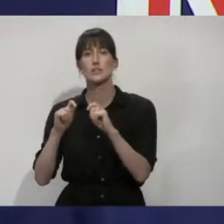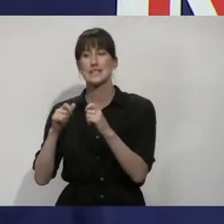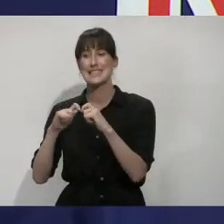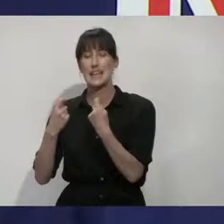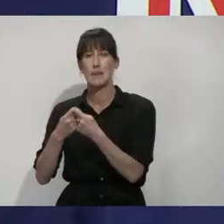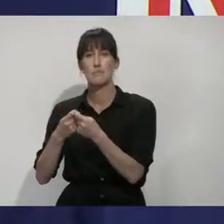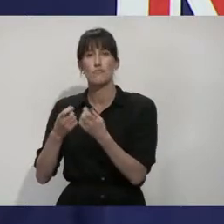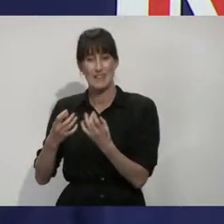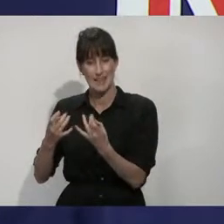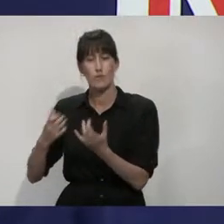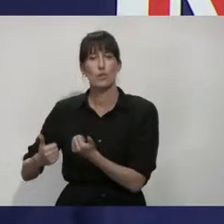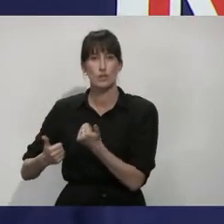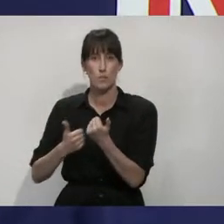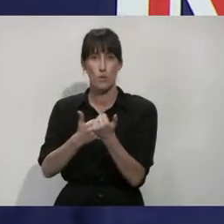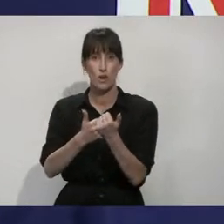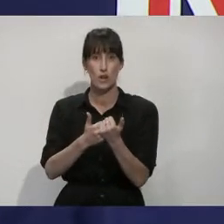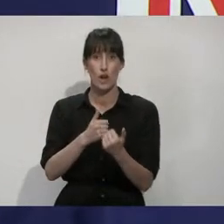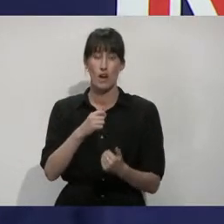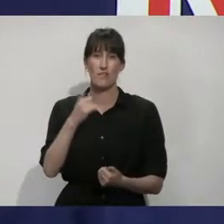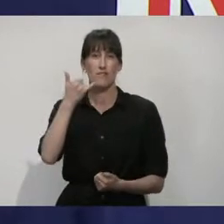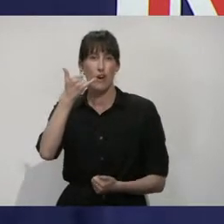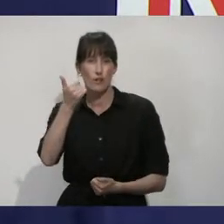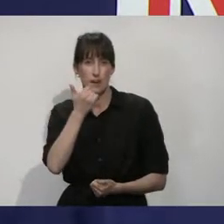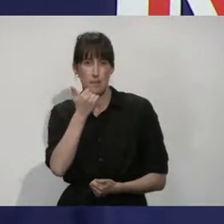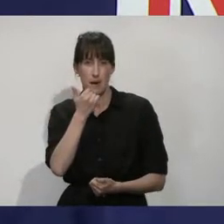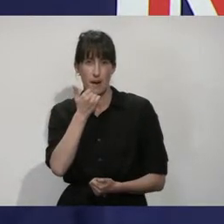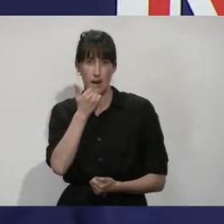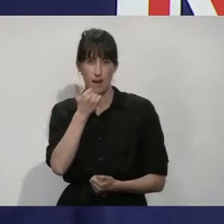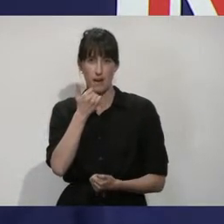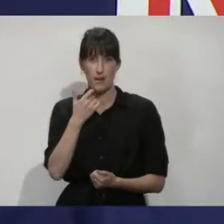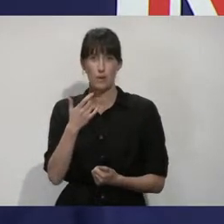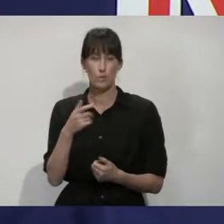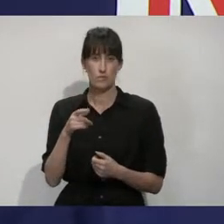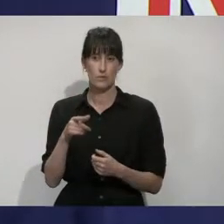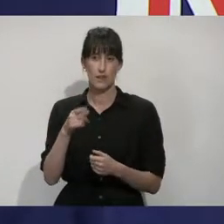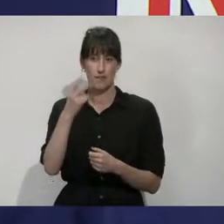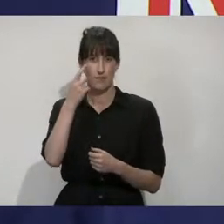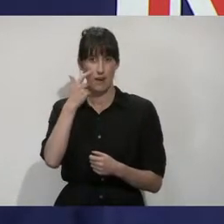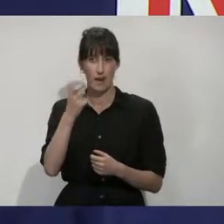contacted on 0800 800 606 or